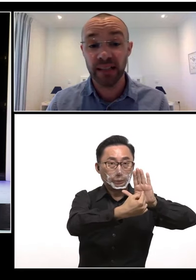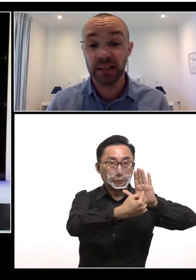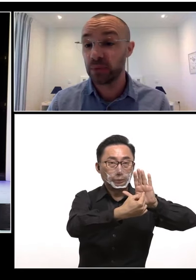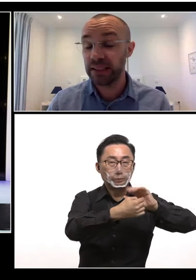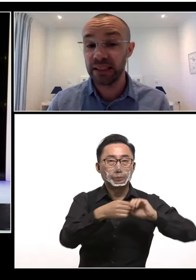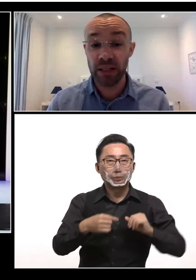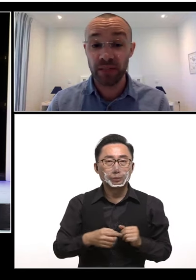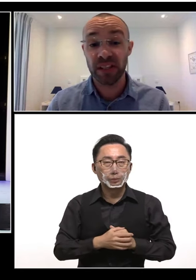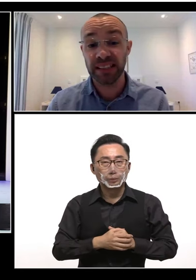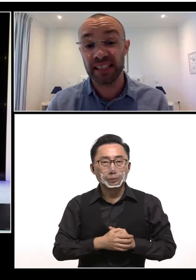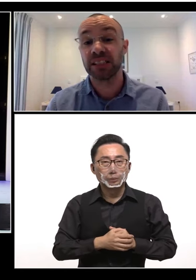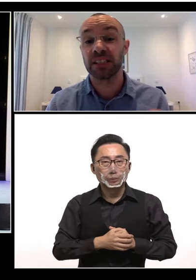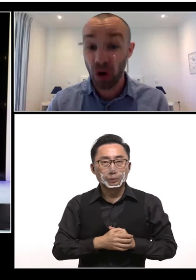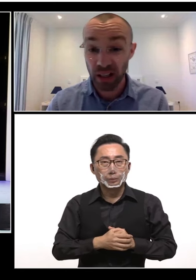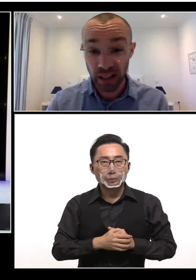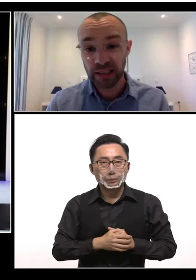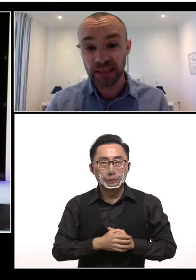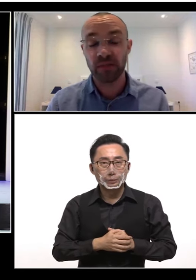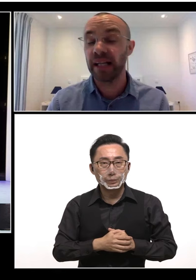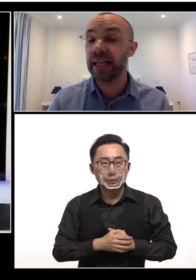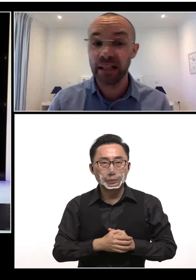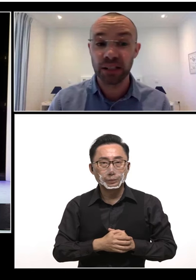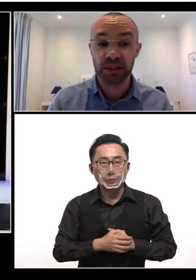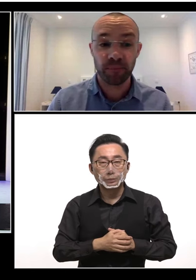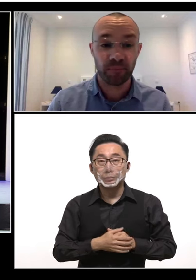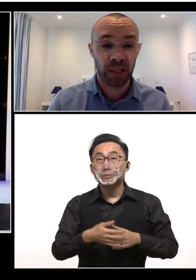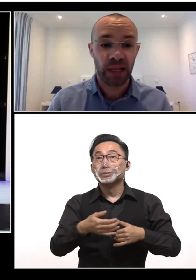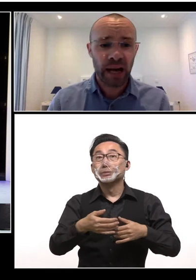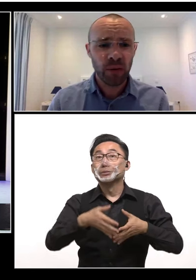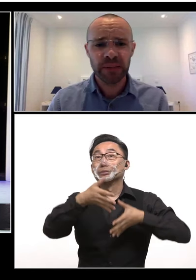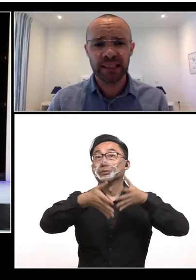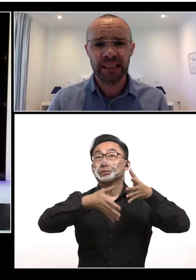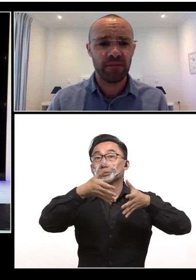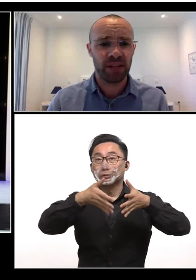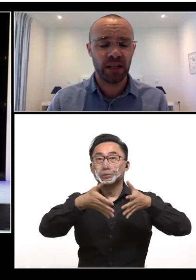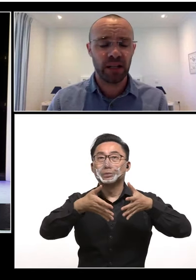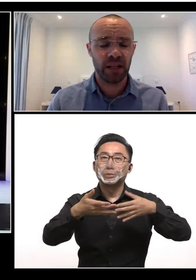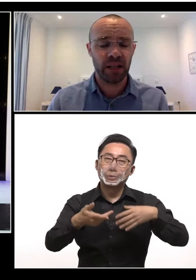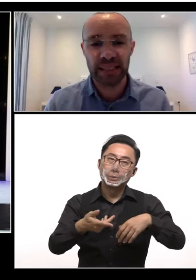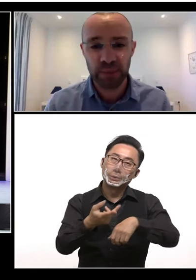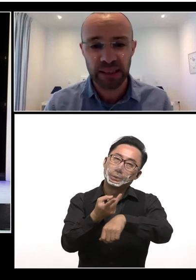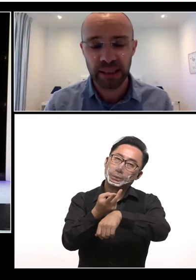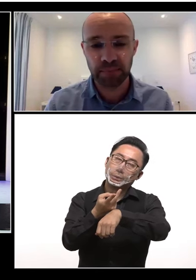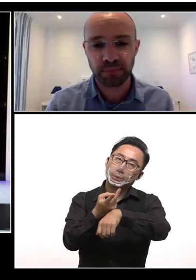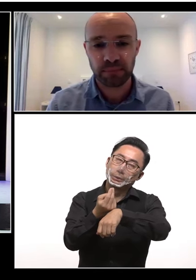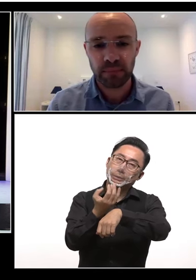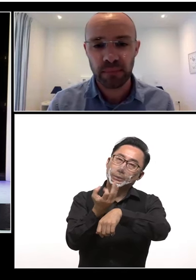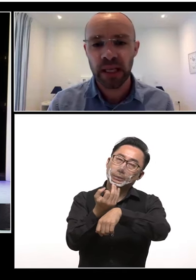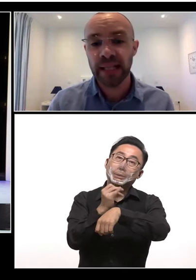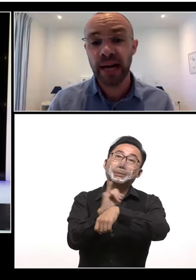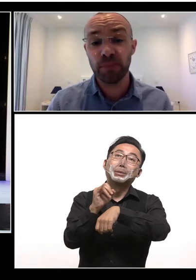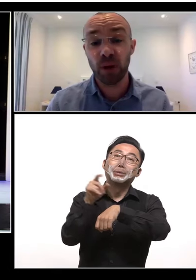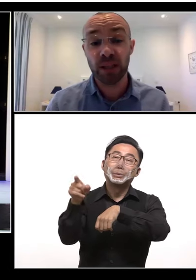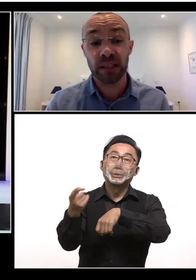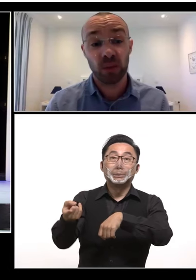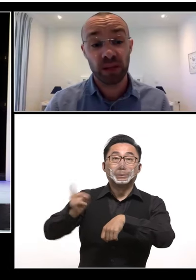10, 20, or even 30 seconds longer to convey in English. How could we sync everything up so it worked seamlessly?